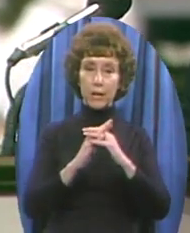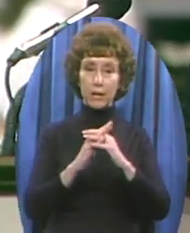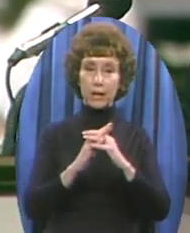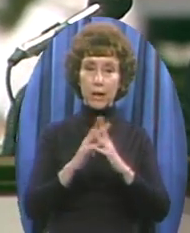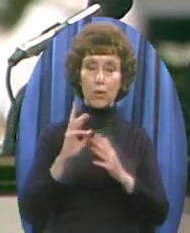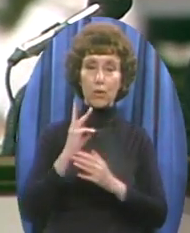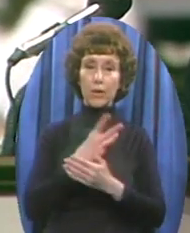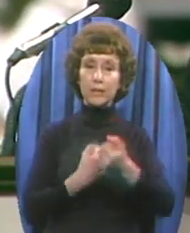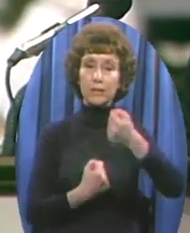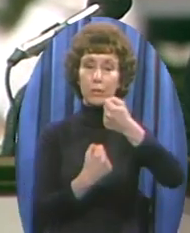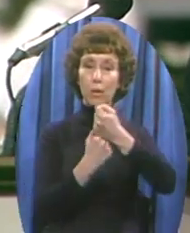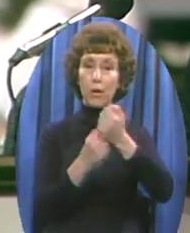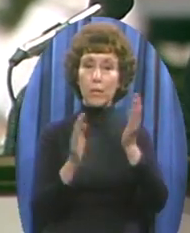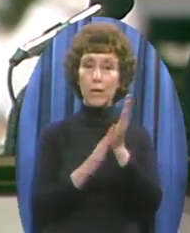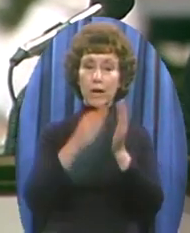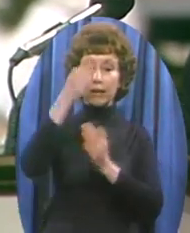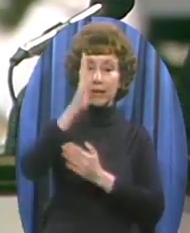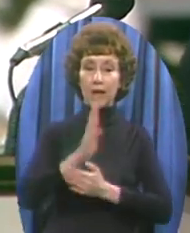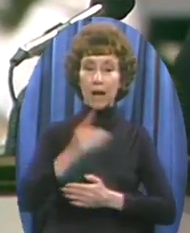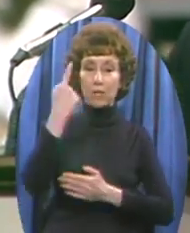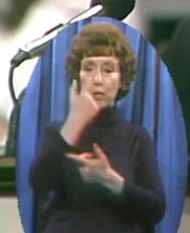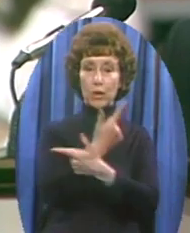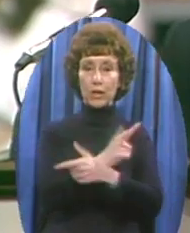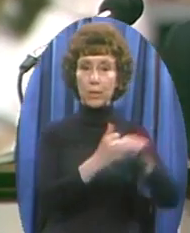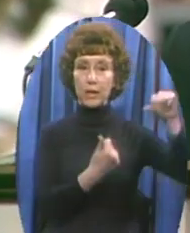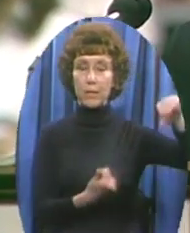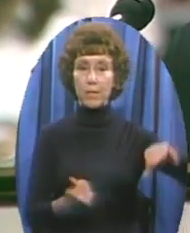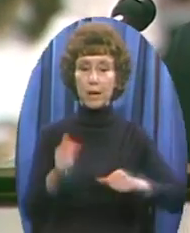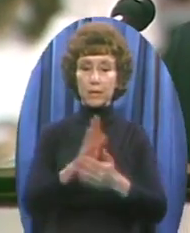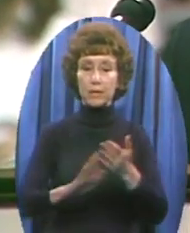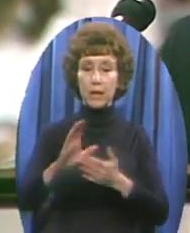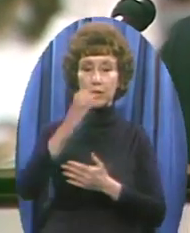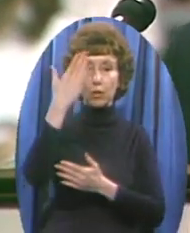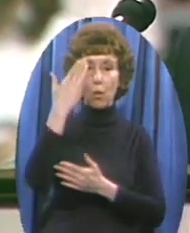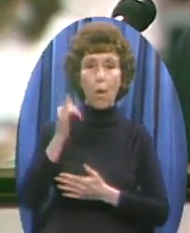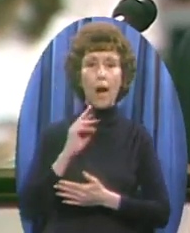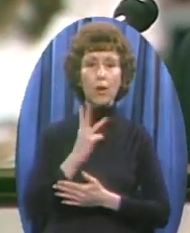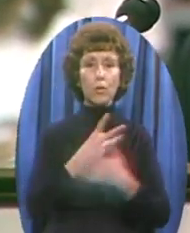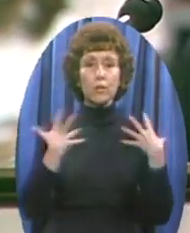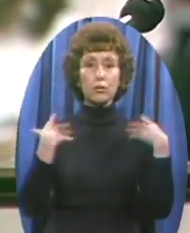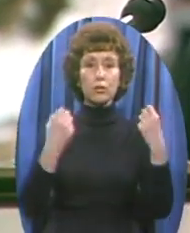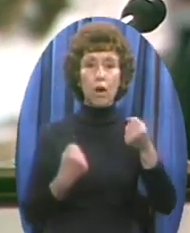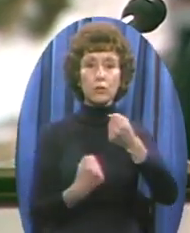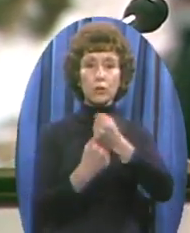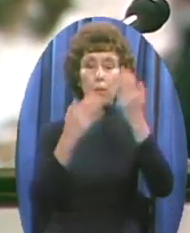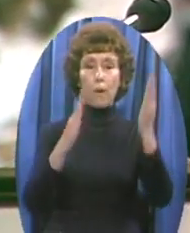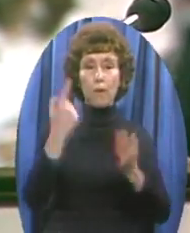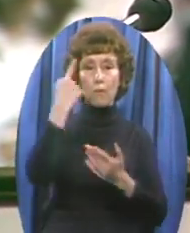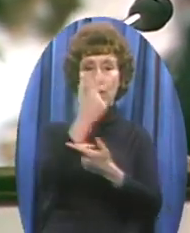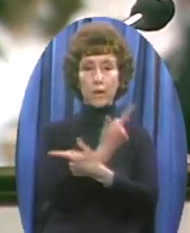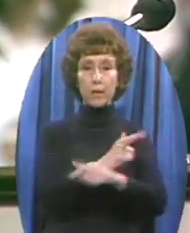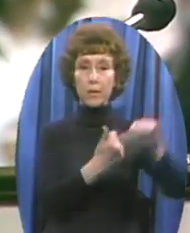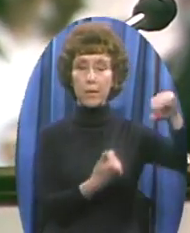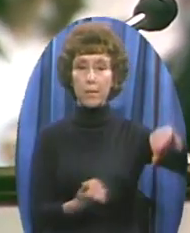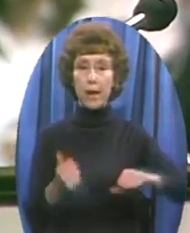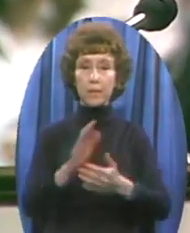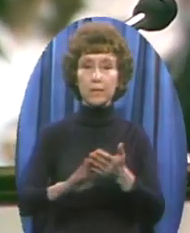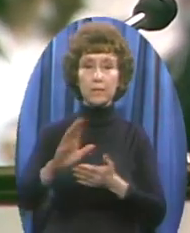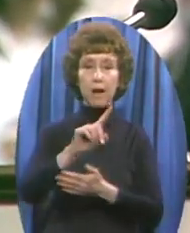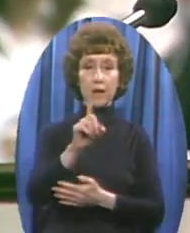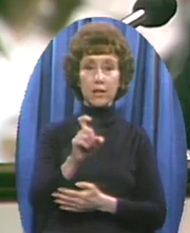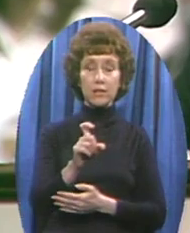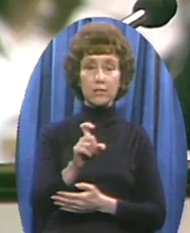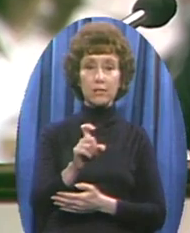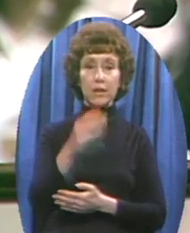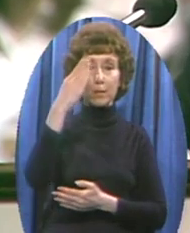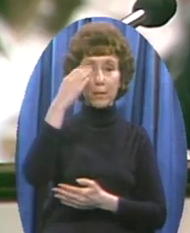Liberty Baptist College. Why are we so strong for Liberty Baptist College? Every professor is a